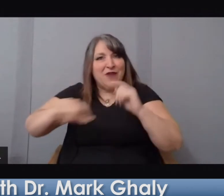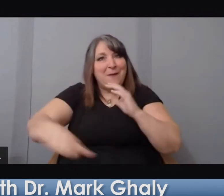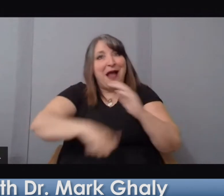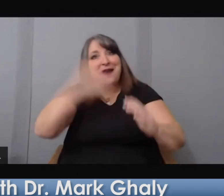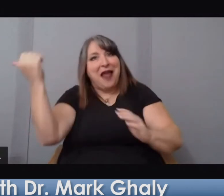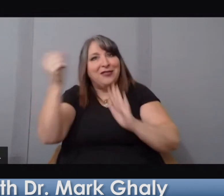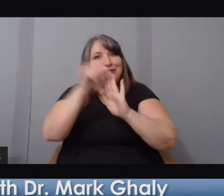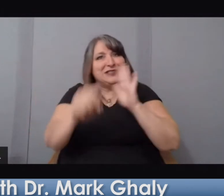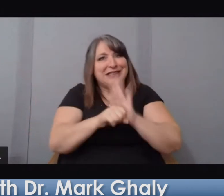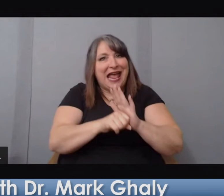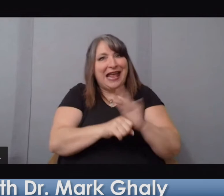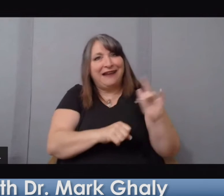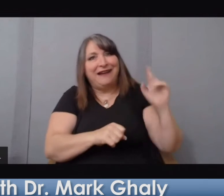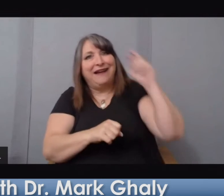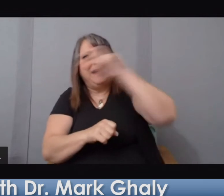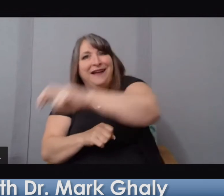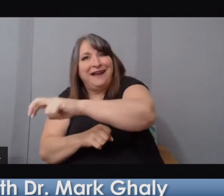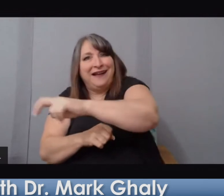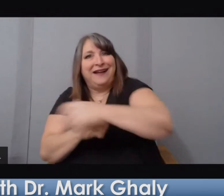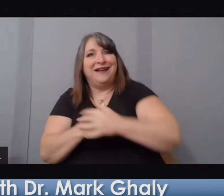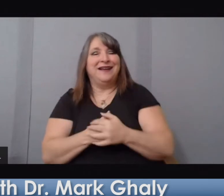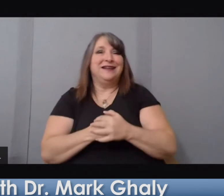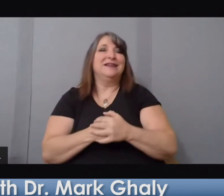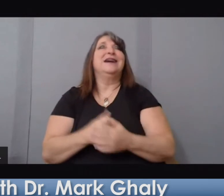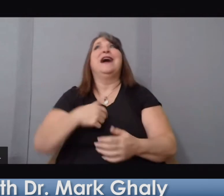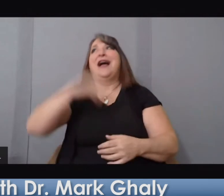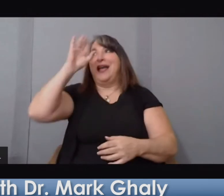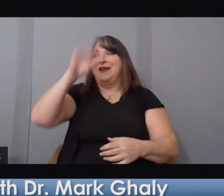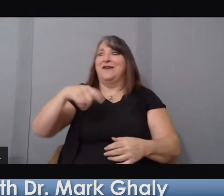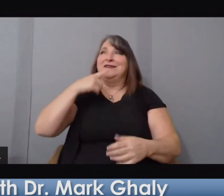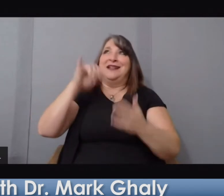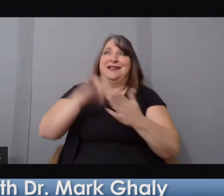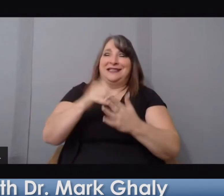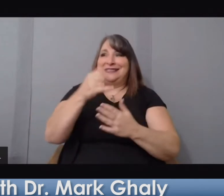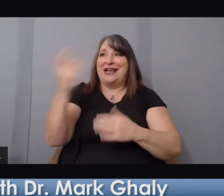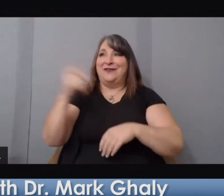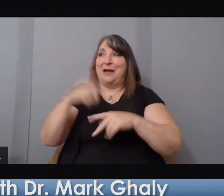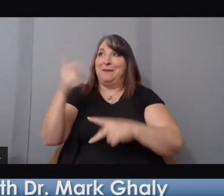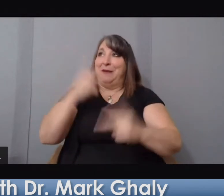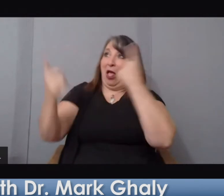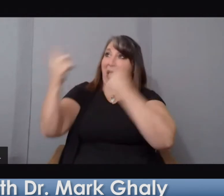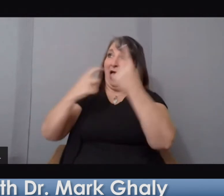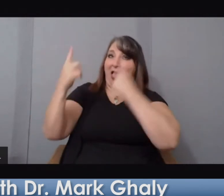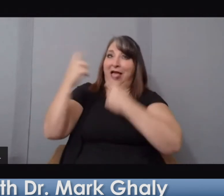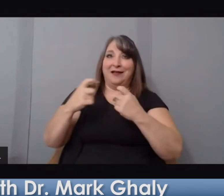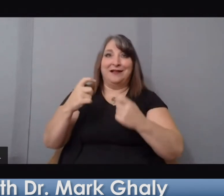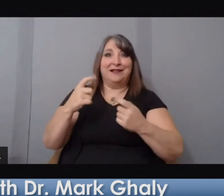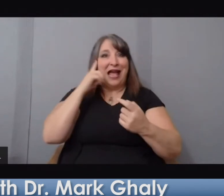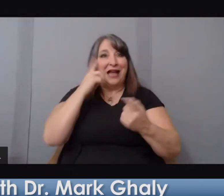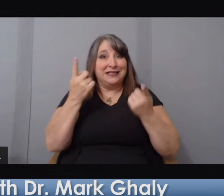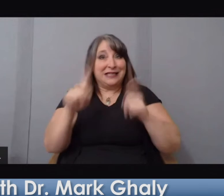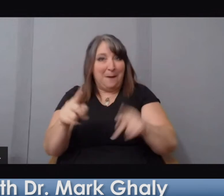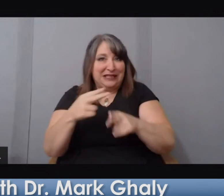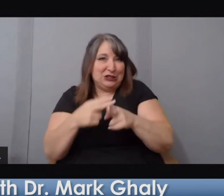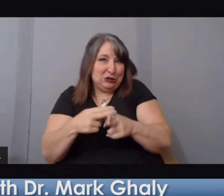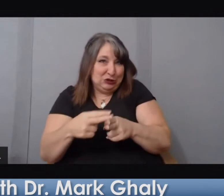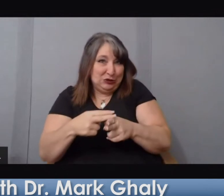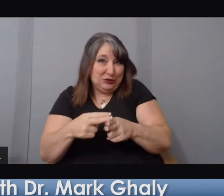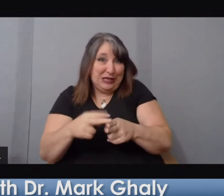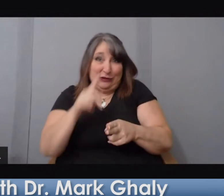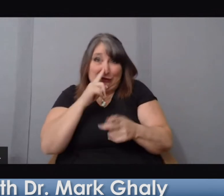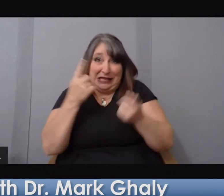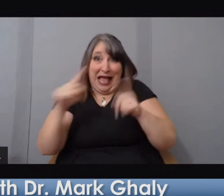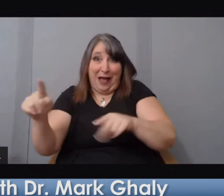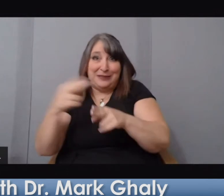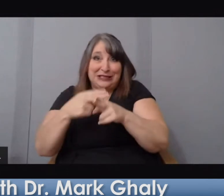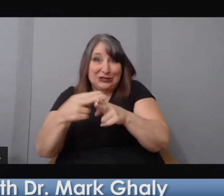question. And I know I've said this now a couple of times when I've gotten this question, that it's coming soon, and it really is coming